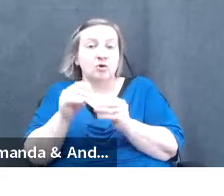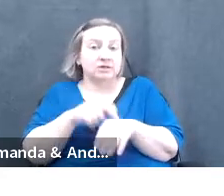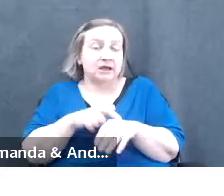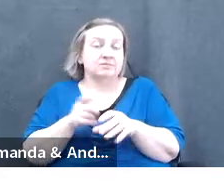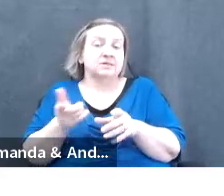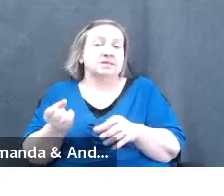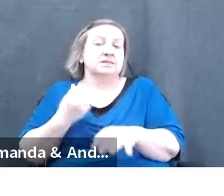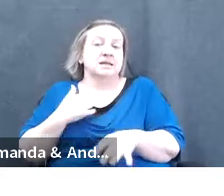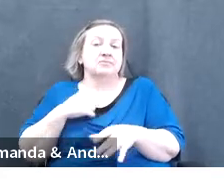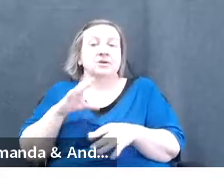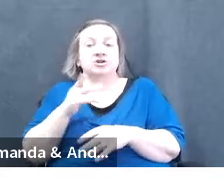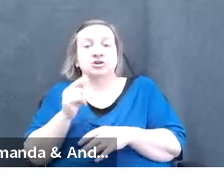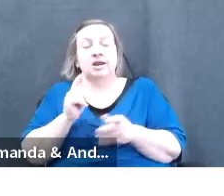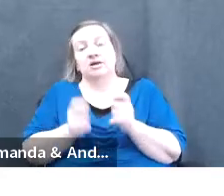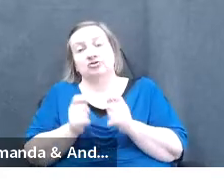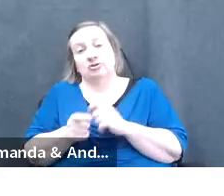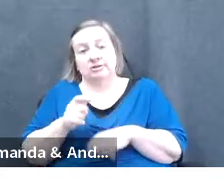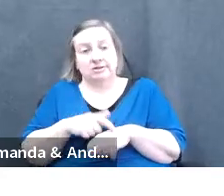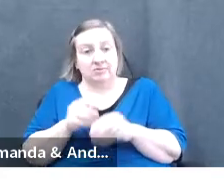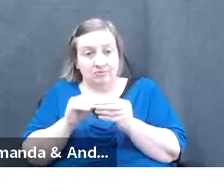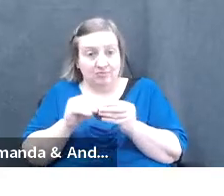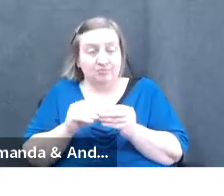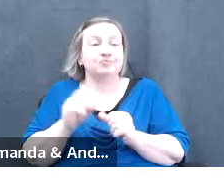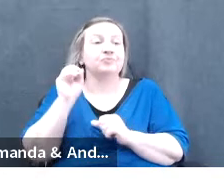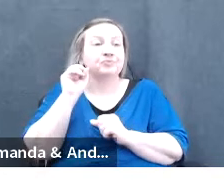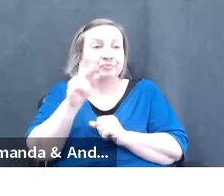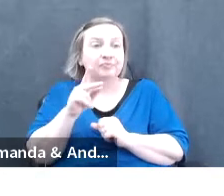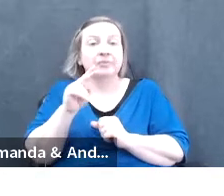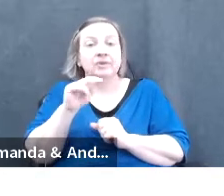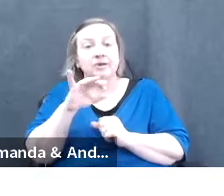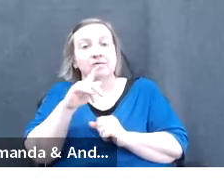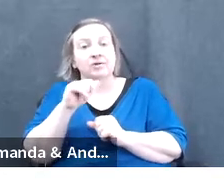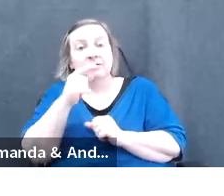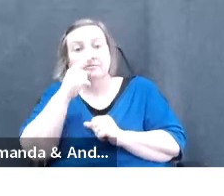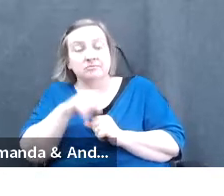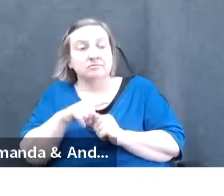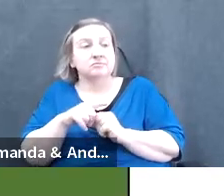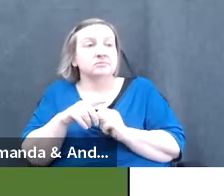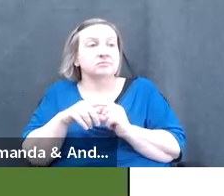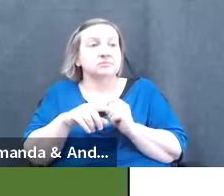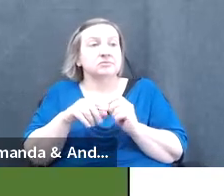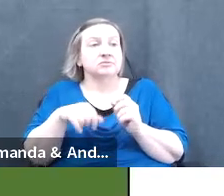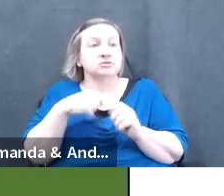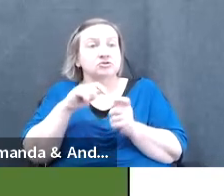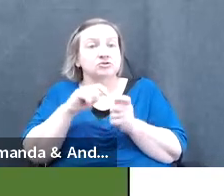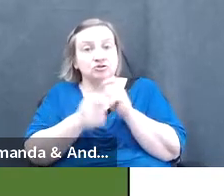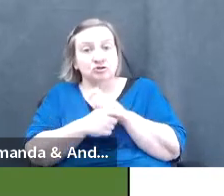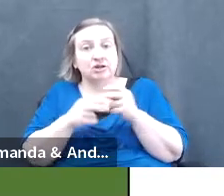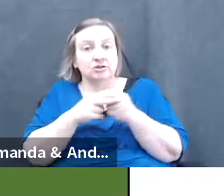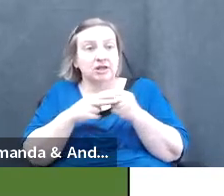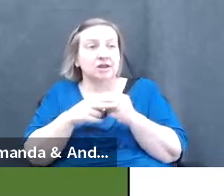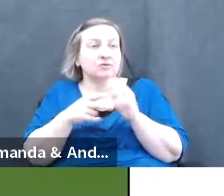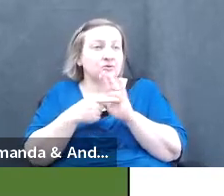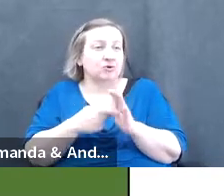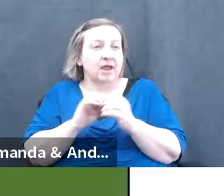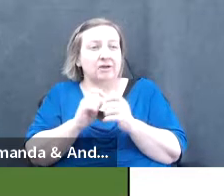way I can adjust those times as necessary. All right, Nicola, if you could advance the slide, I'll just help everyone understand how we've shifted the timing a little bit.